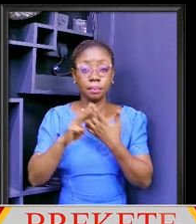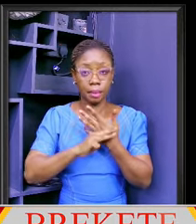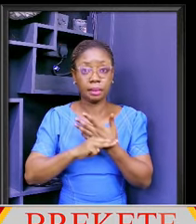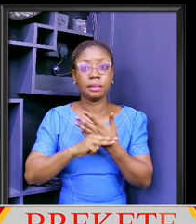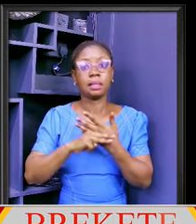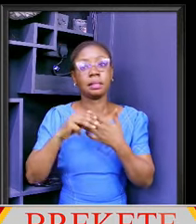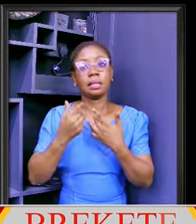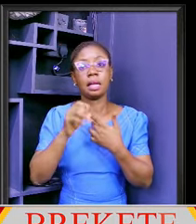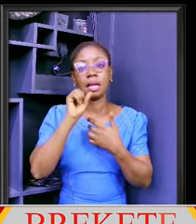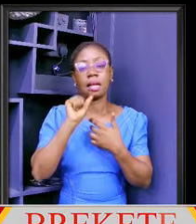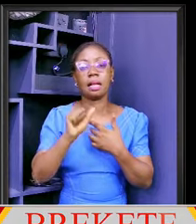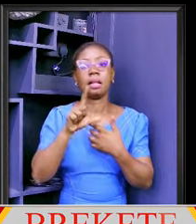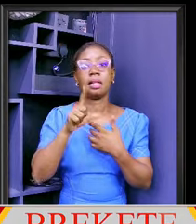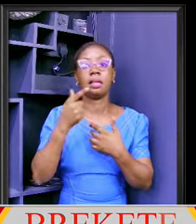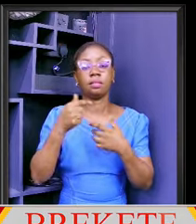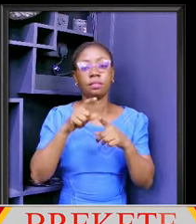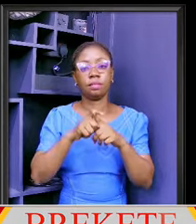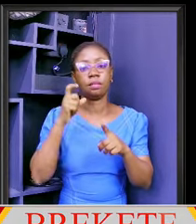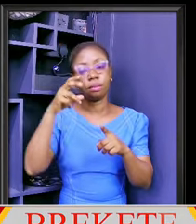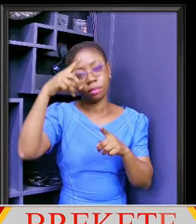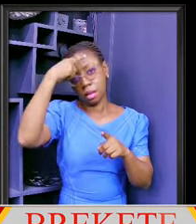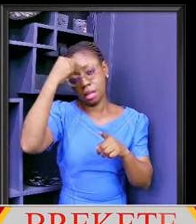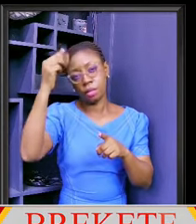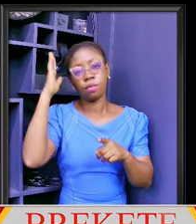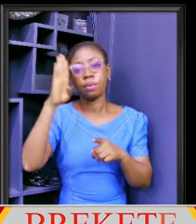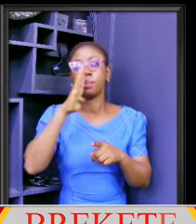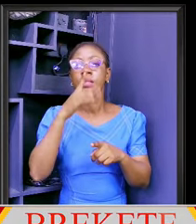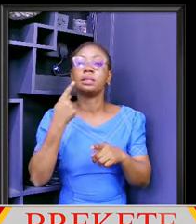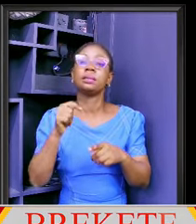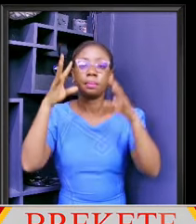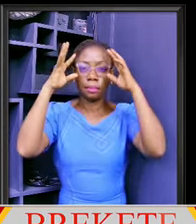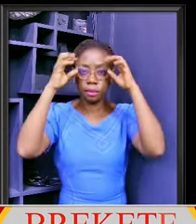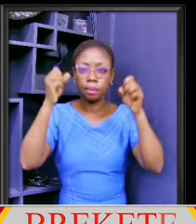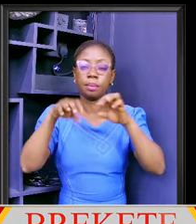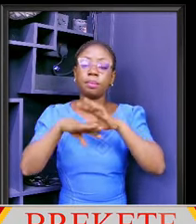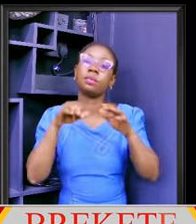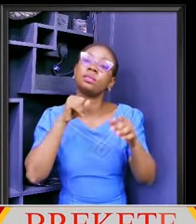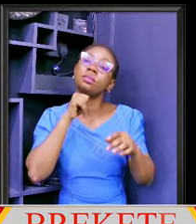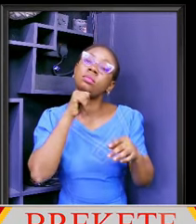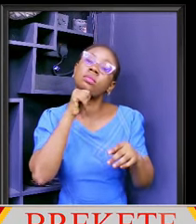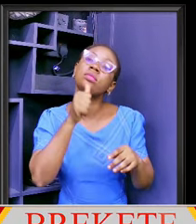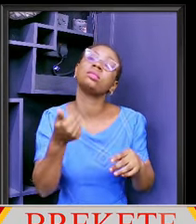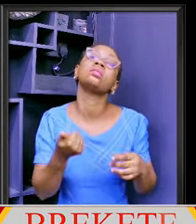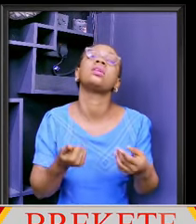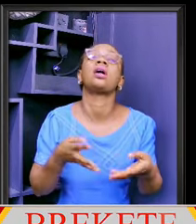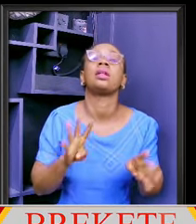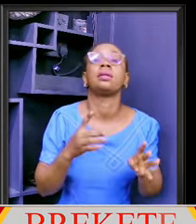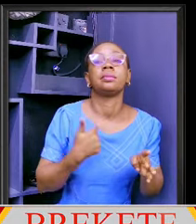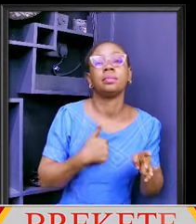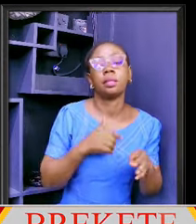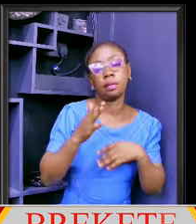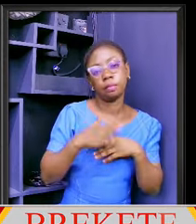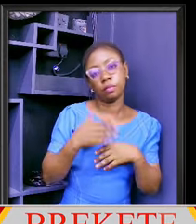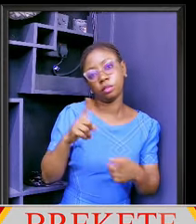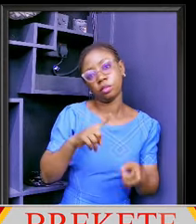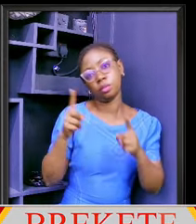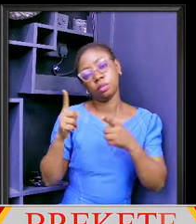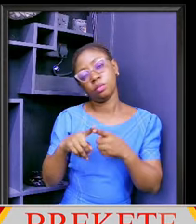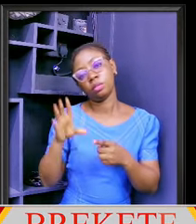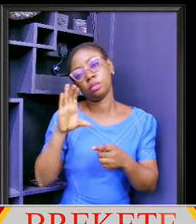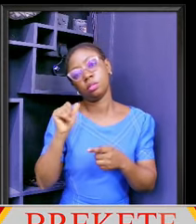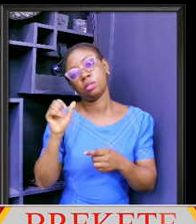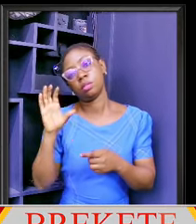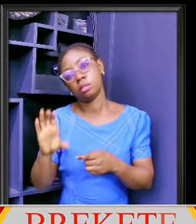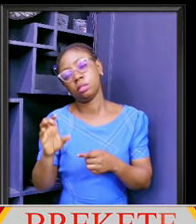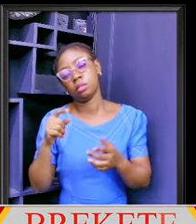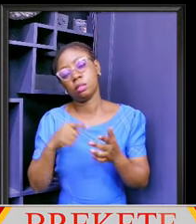president, but they deny me. So after this one, they now went to the CAC. This very Ado Ibrahim they are